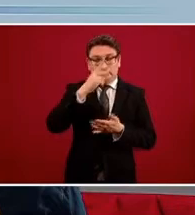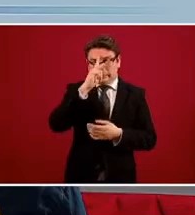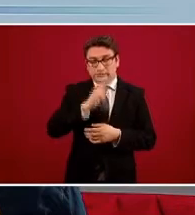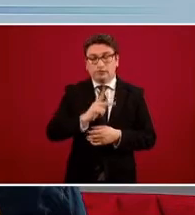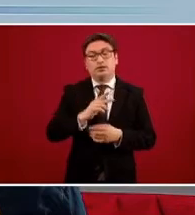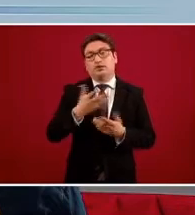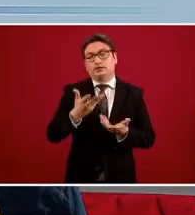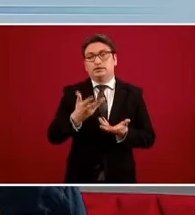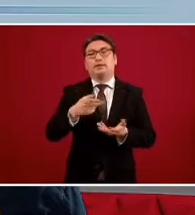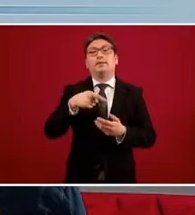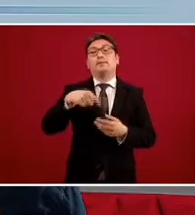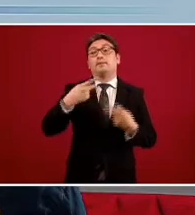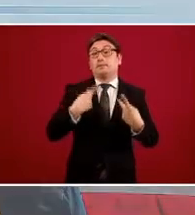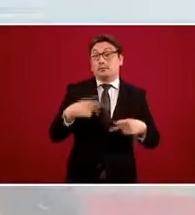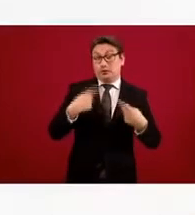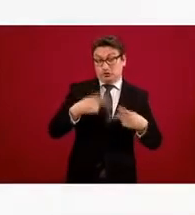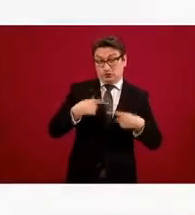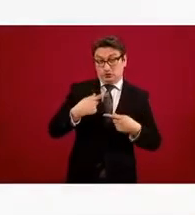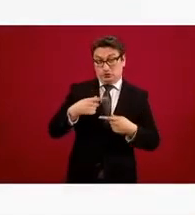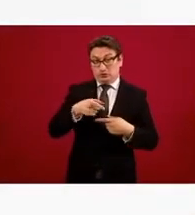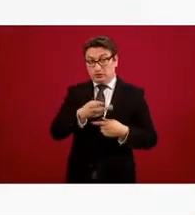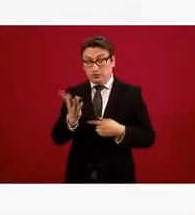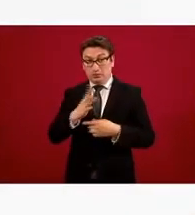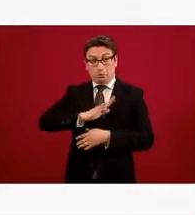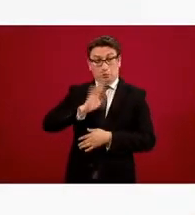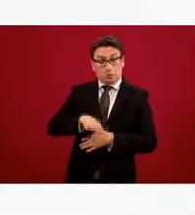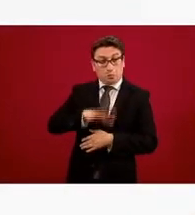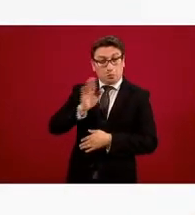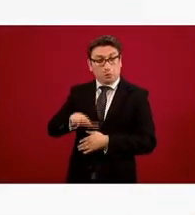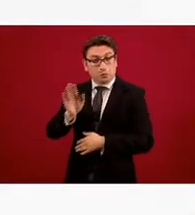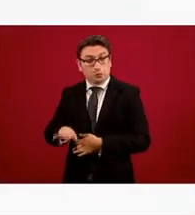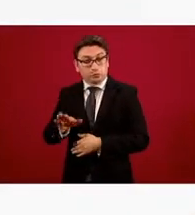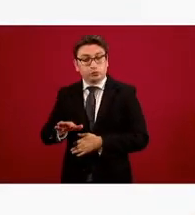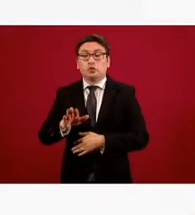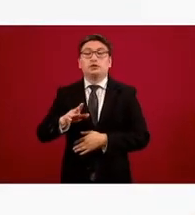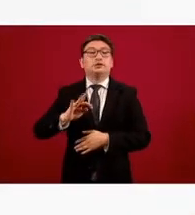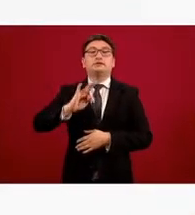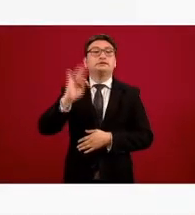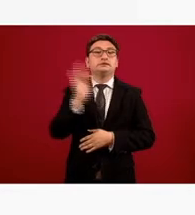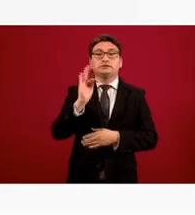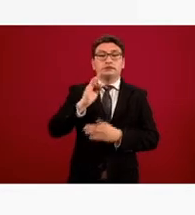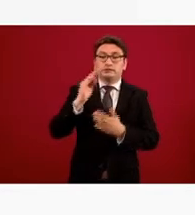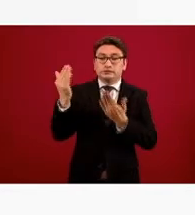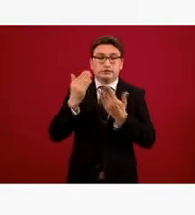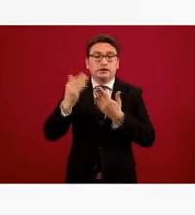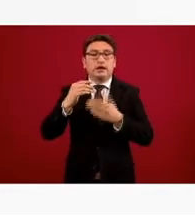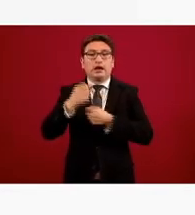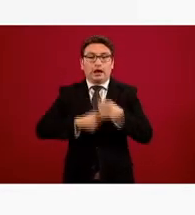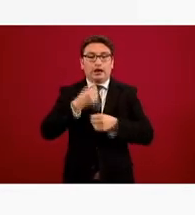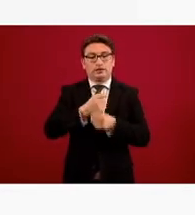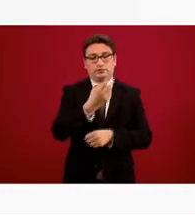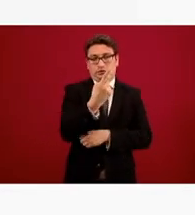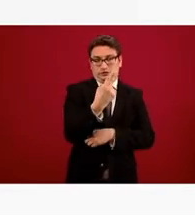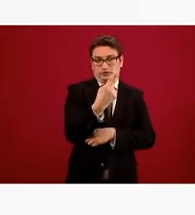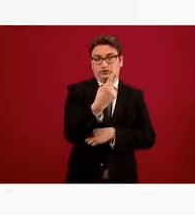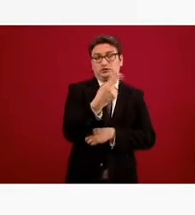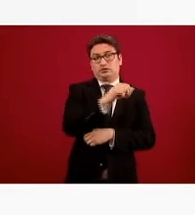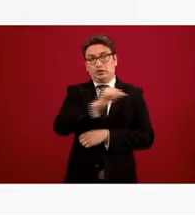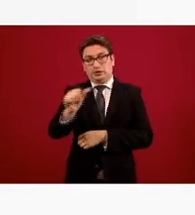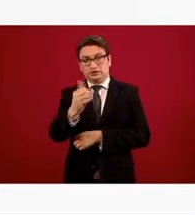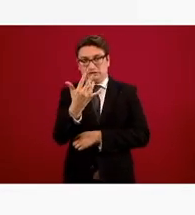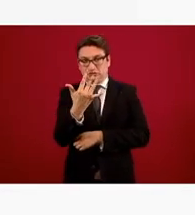mortality and lethality rate. So as you know, the blocks are the overall number of deaths.